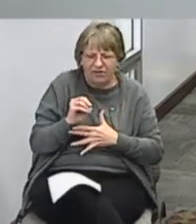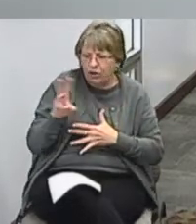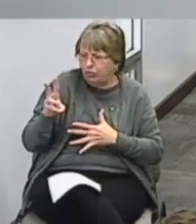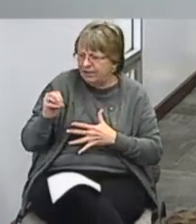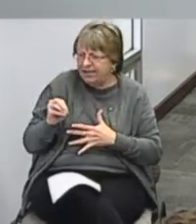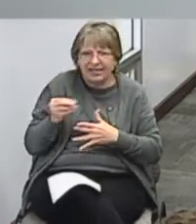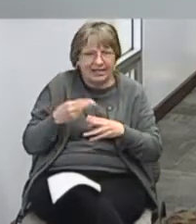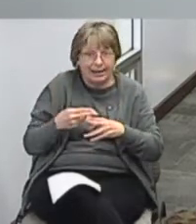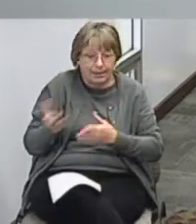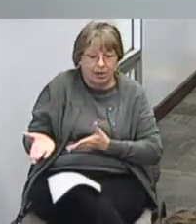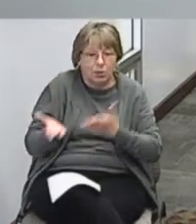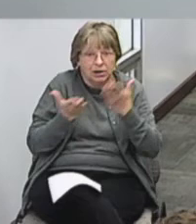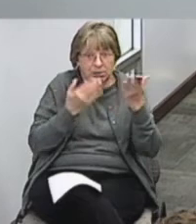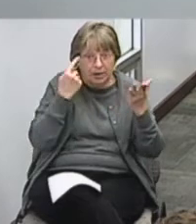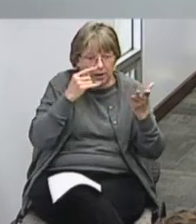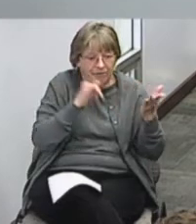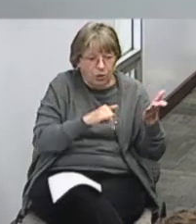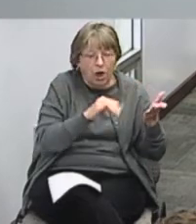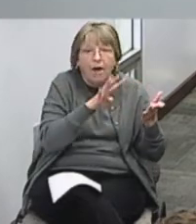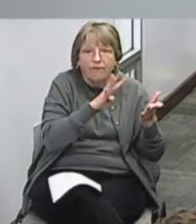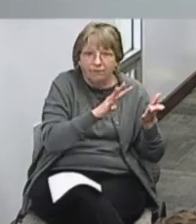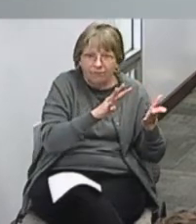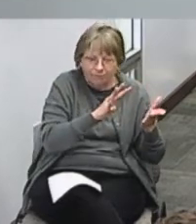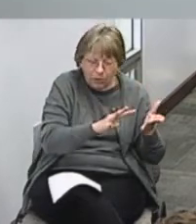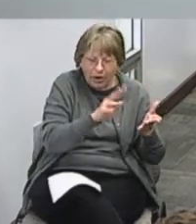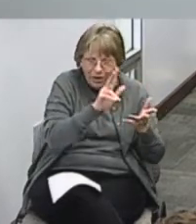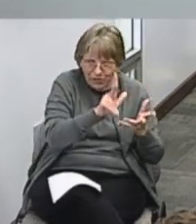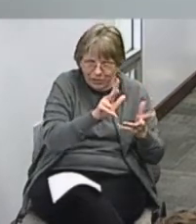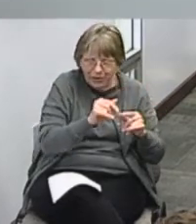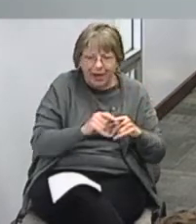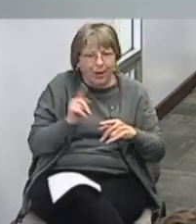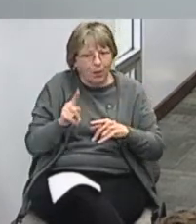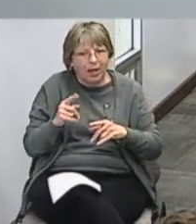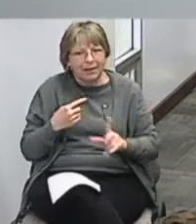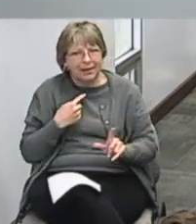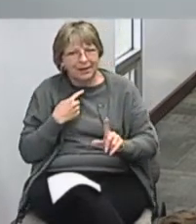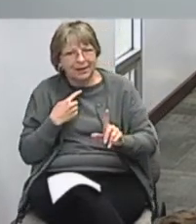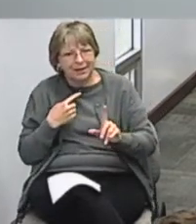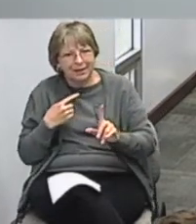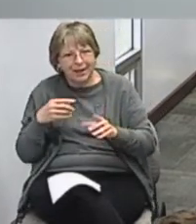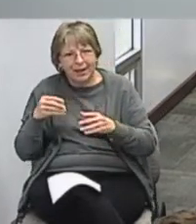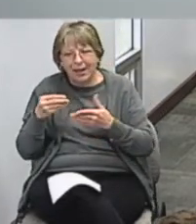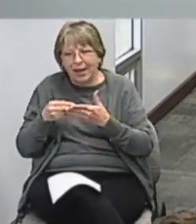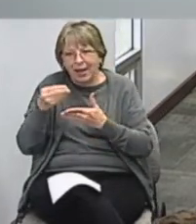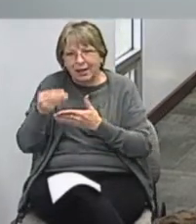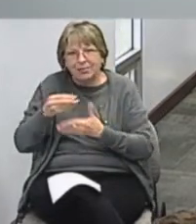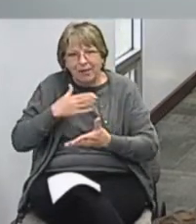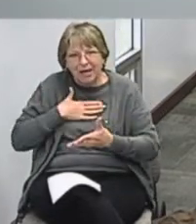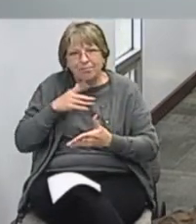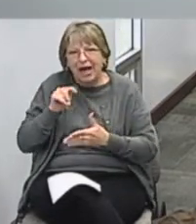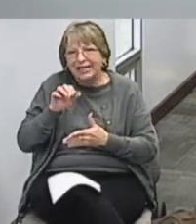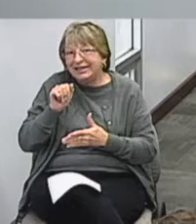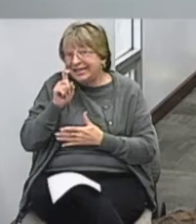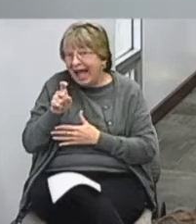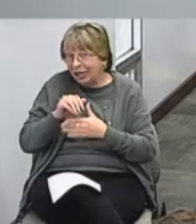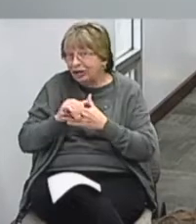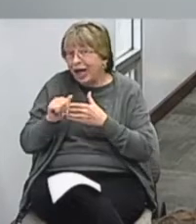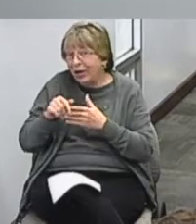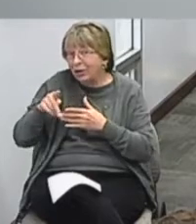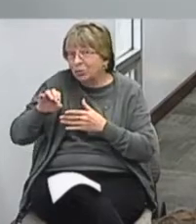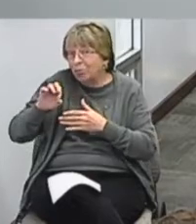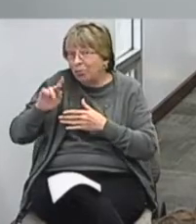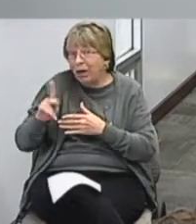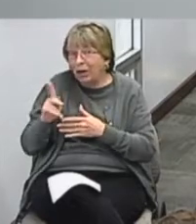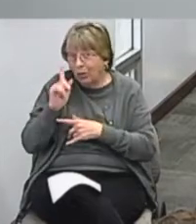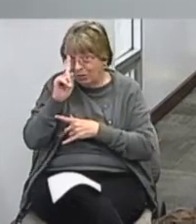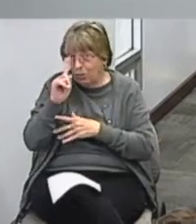that were submitted. If you recall, one of them that sticks for me that was really good was Spend My Tax Dollars Park was one that was submitted. I